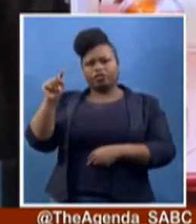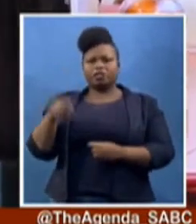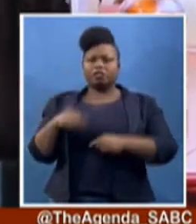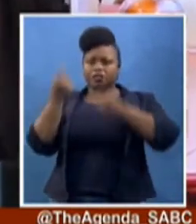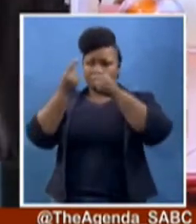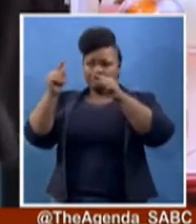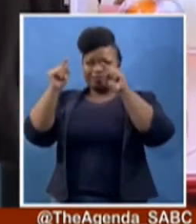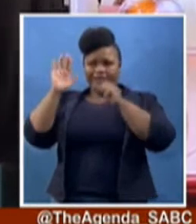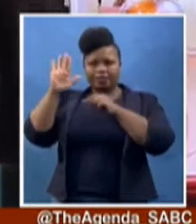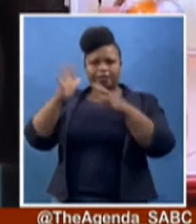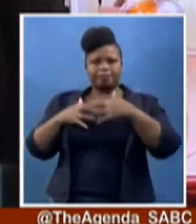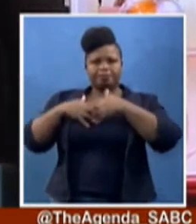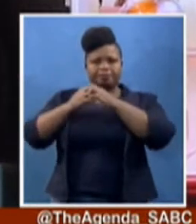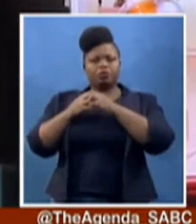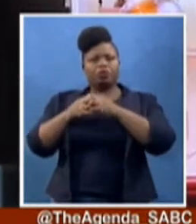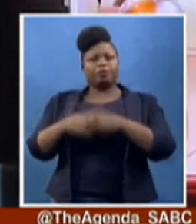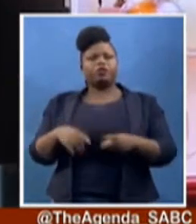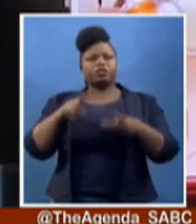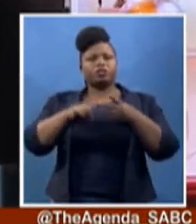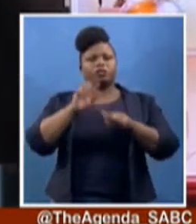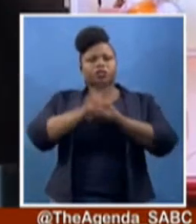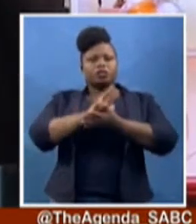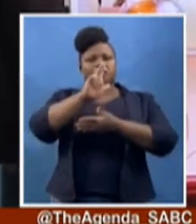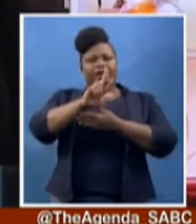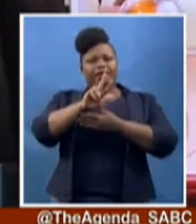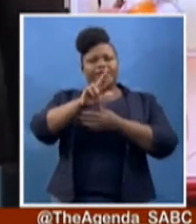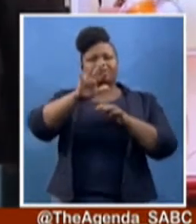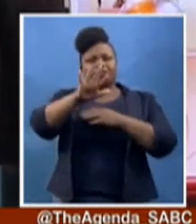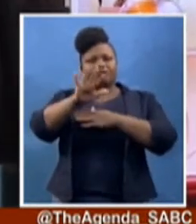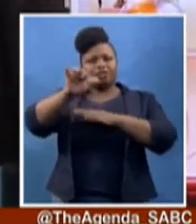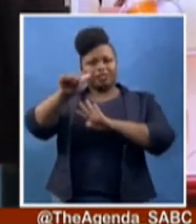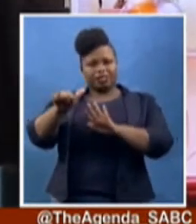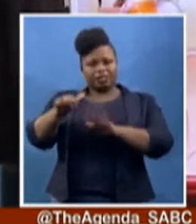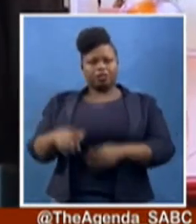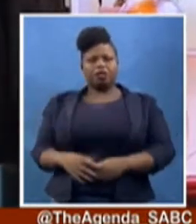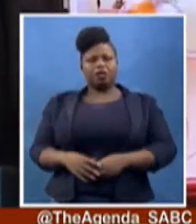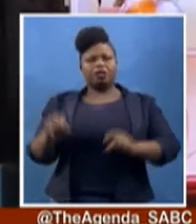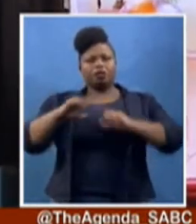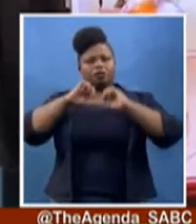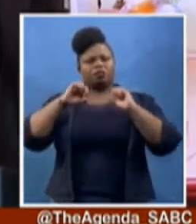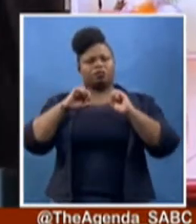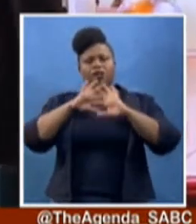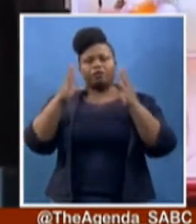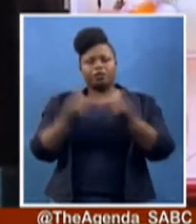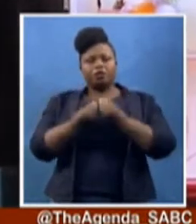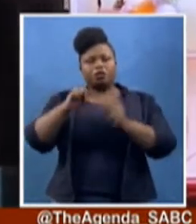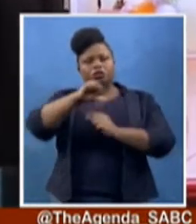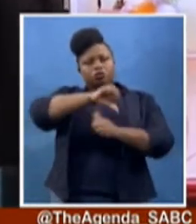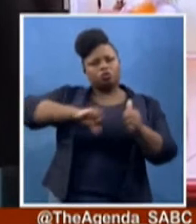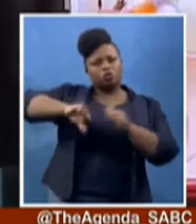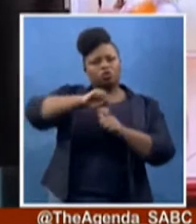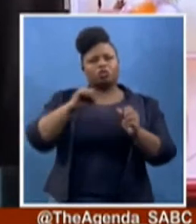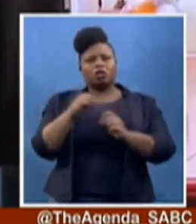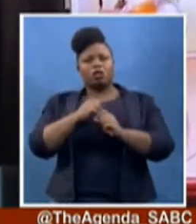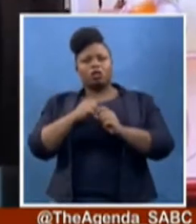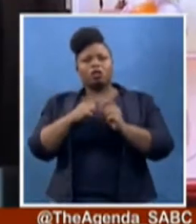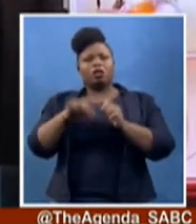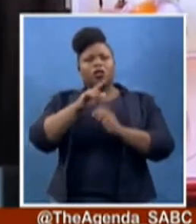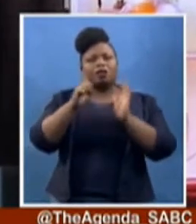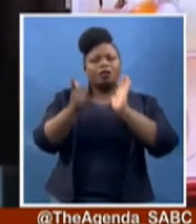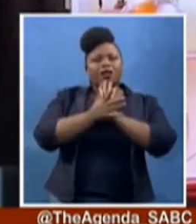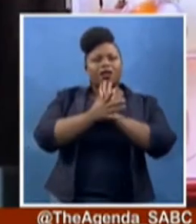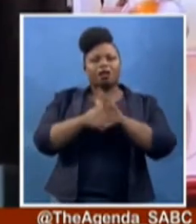when everything in the social, cultural, legal, and practical construction of America